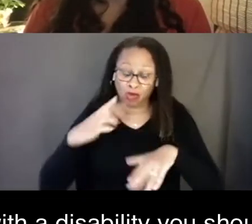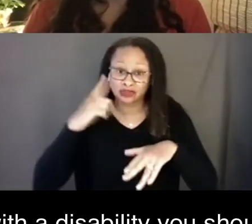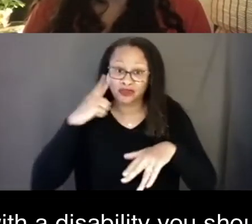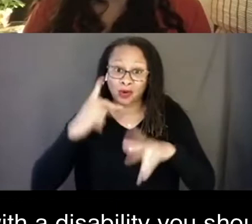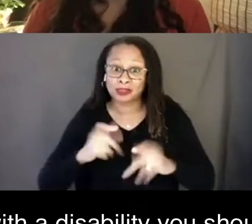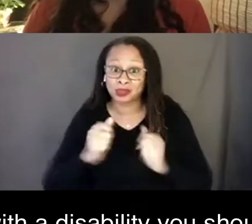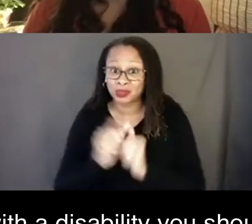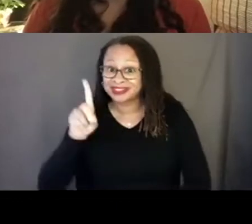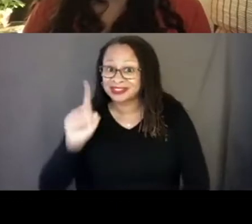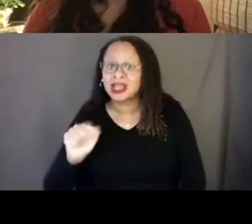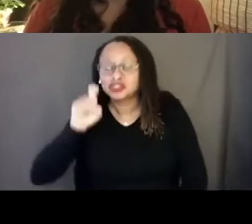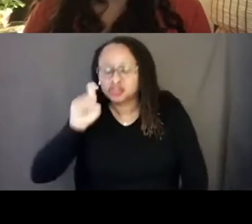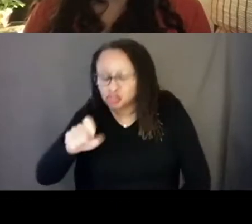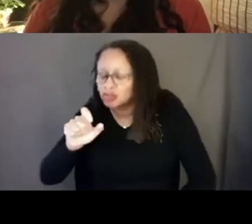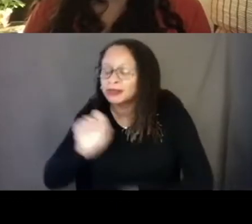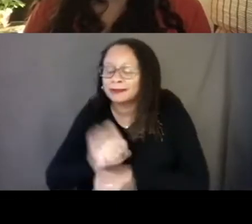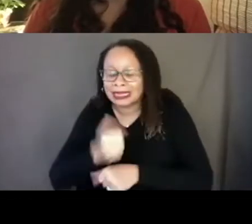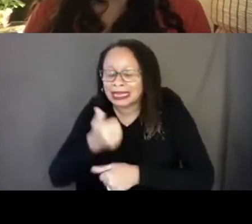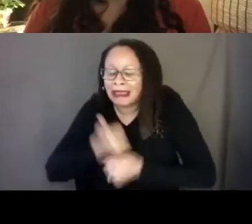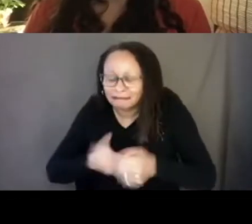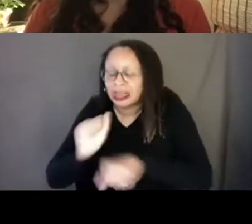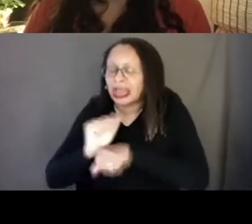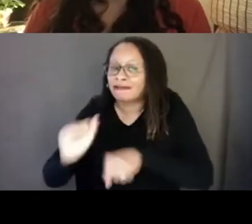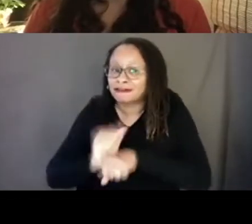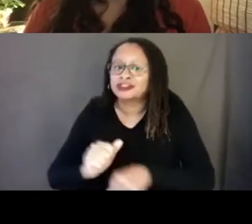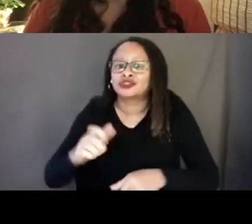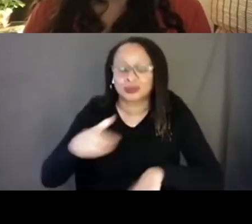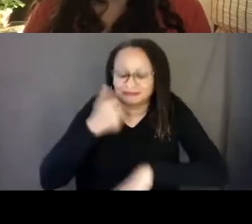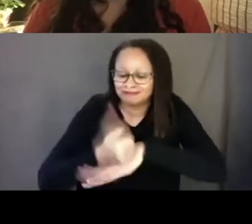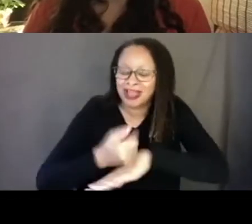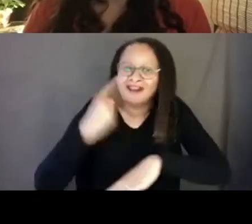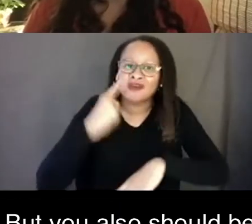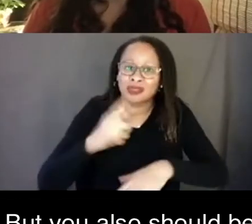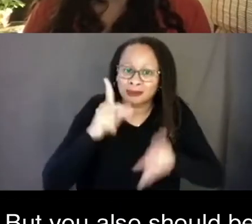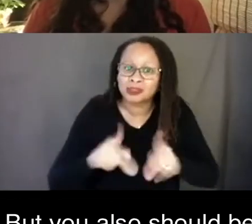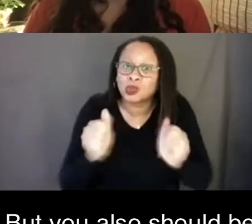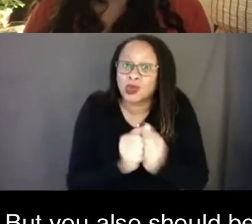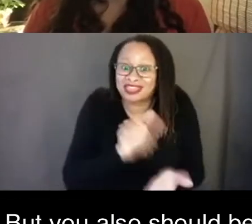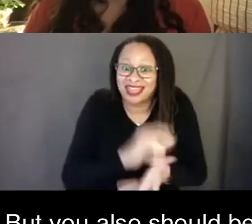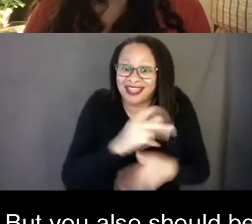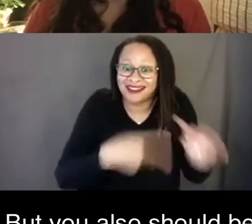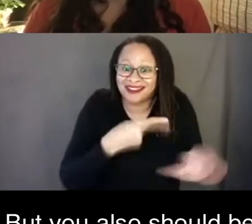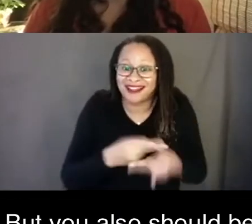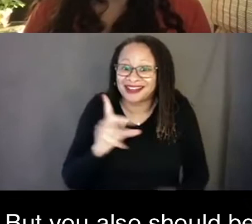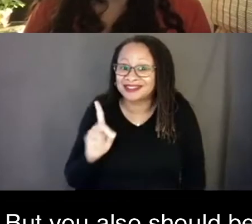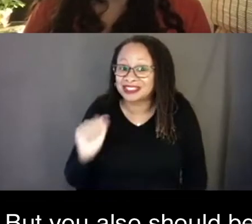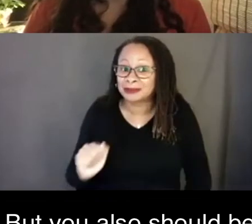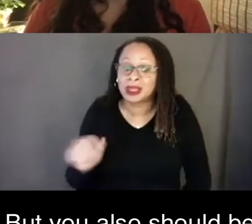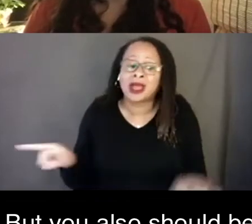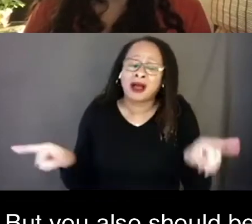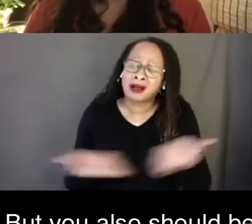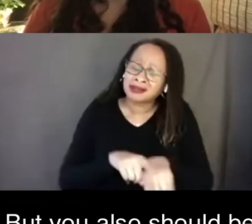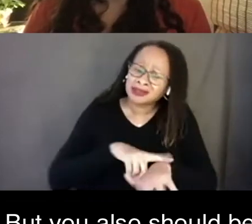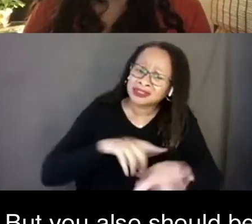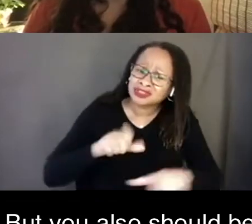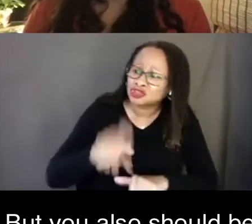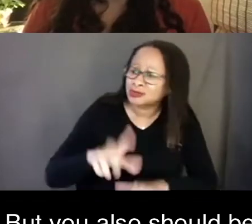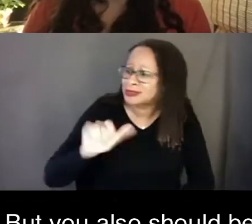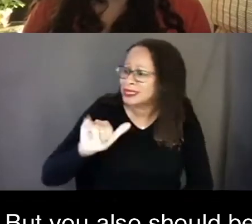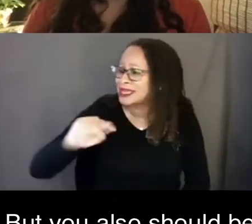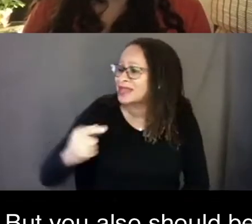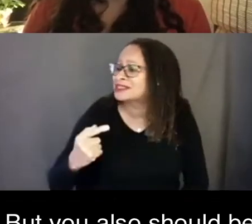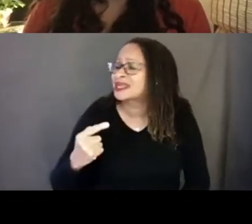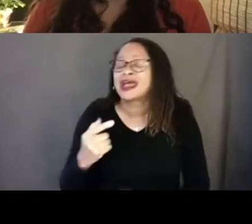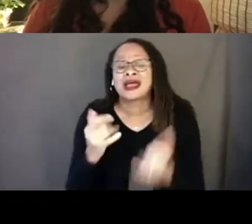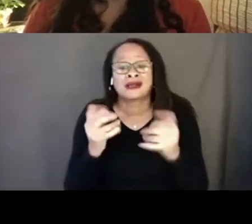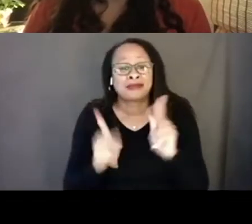effort to cast a person authentically. But you also should be casting people in